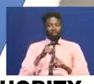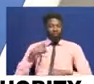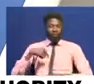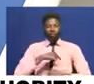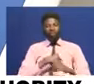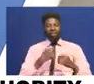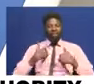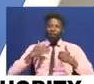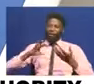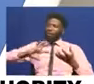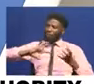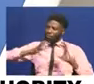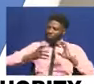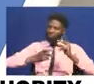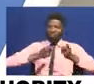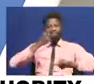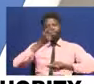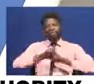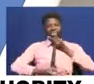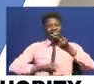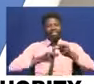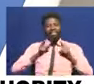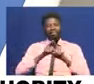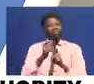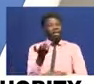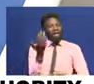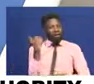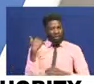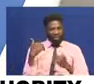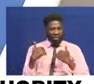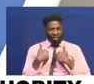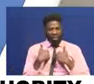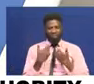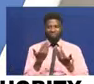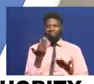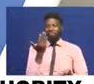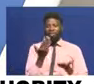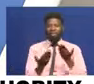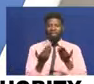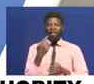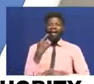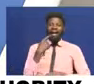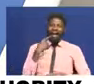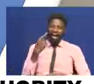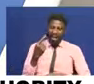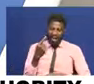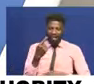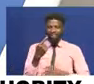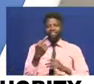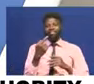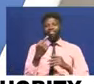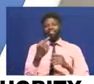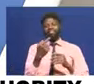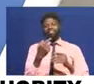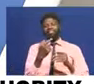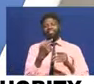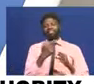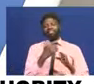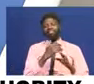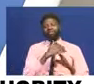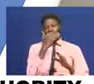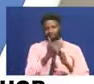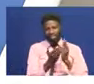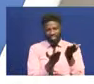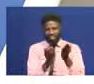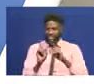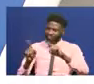like we had in the previous dispensation. We were running almost 100 schemes simultaneously. We're going to have one standard scheme. So where